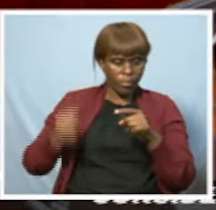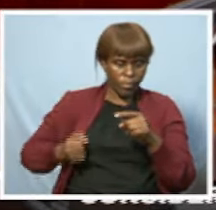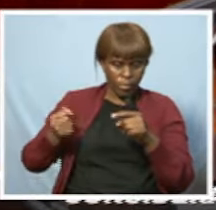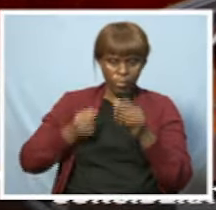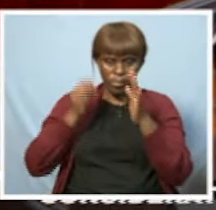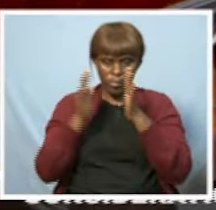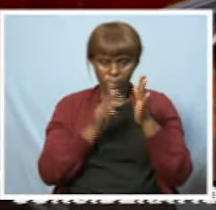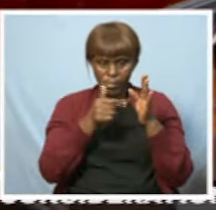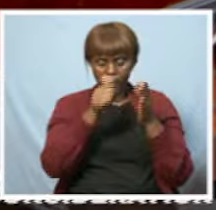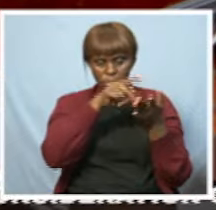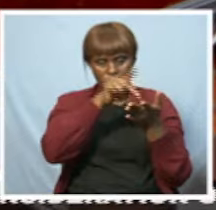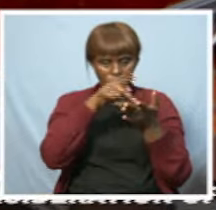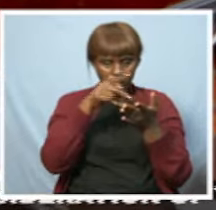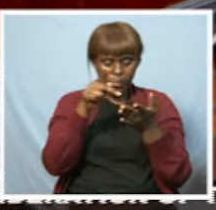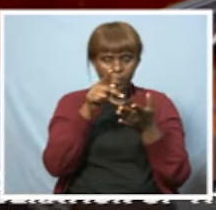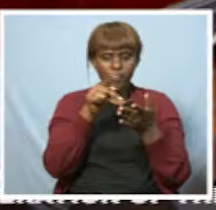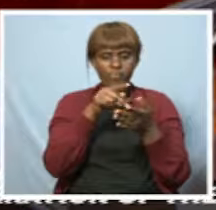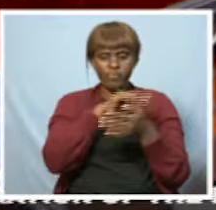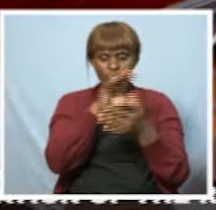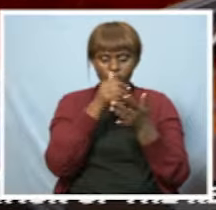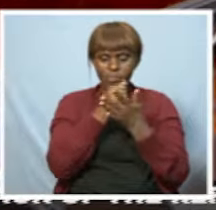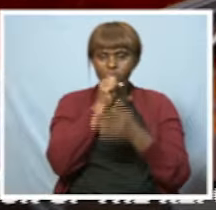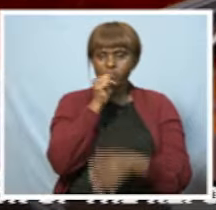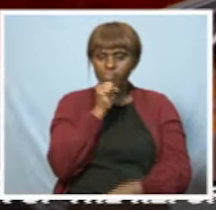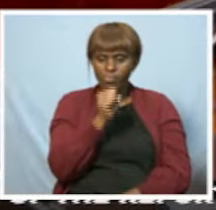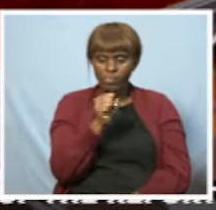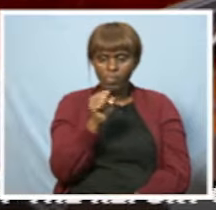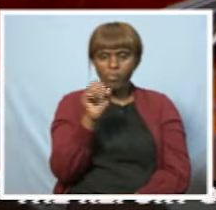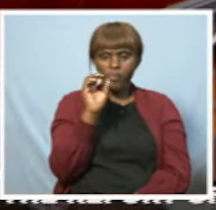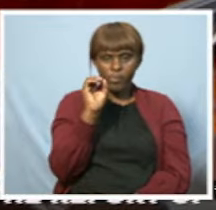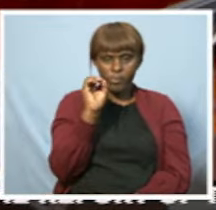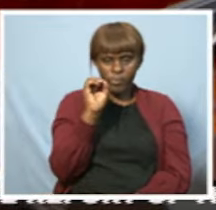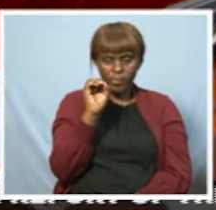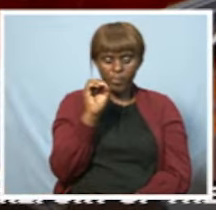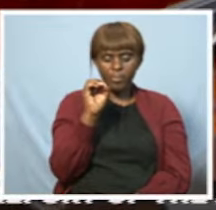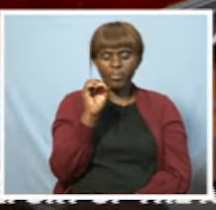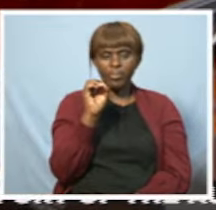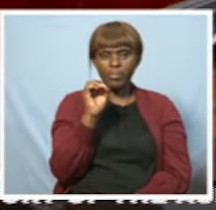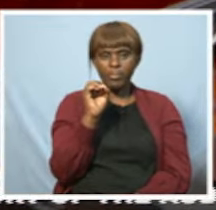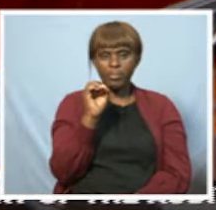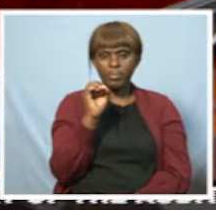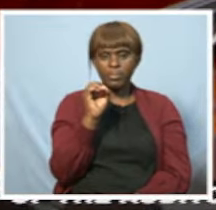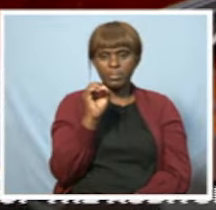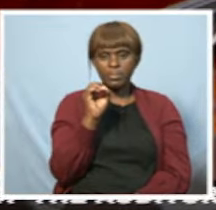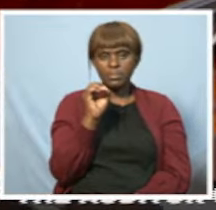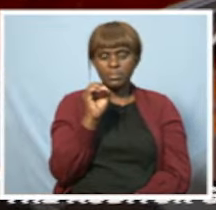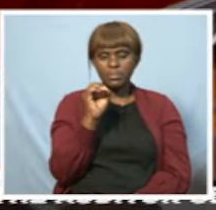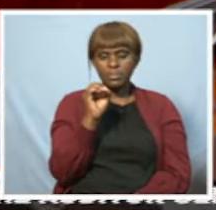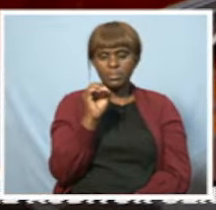that you paid the odd original applicant?